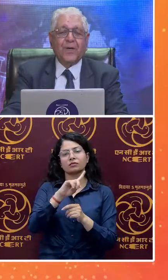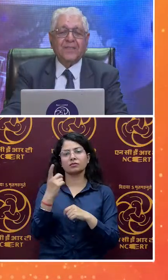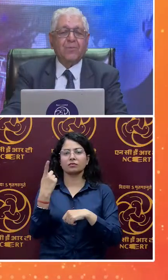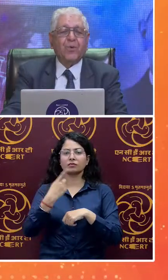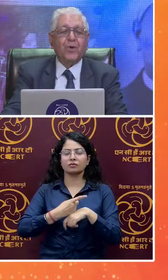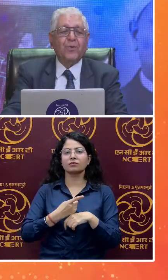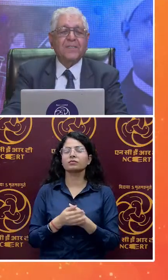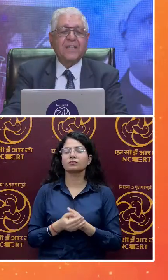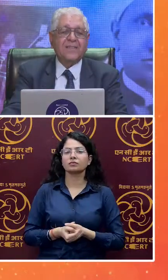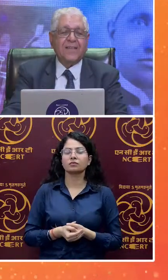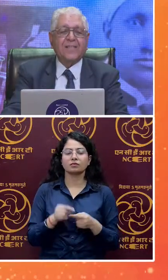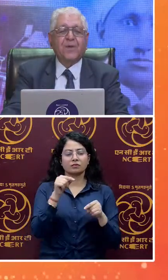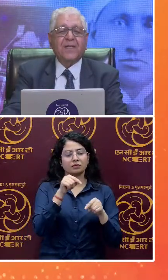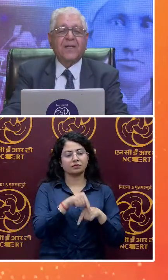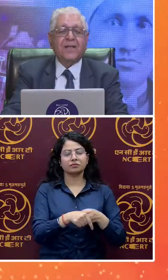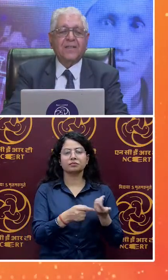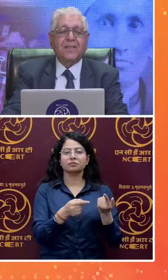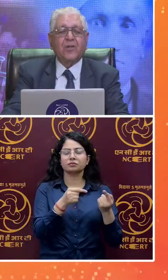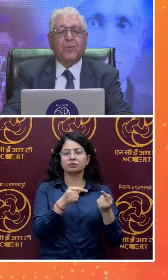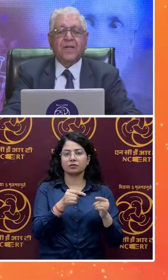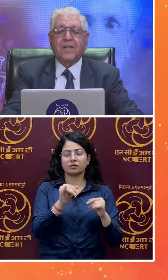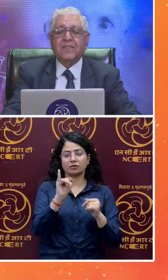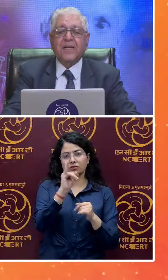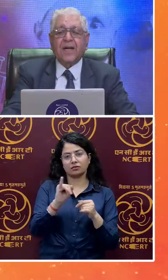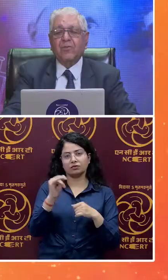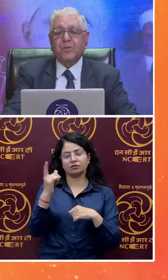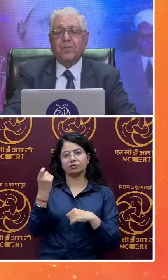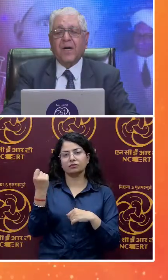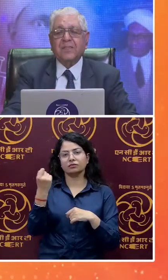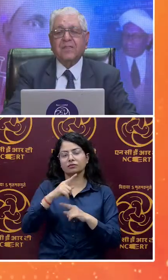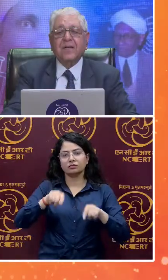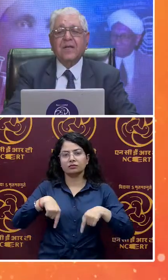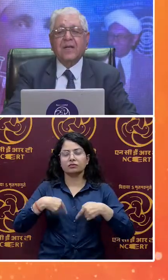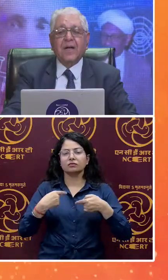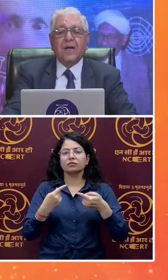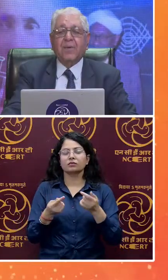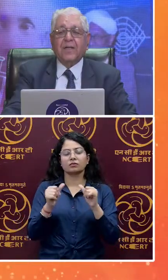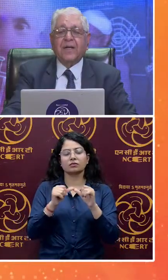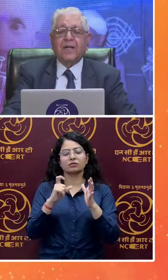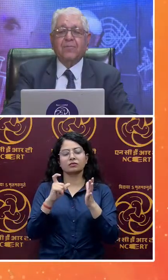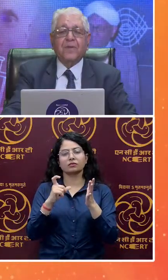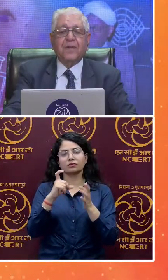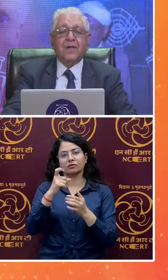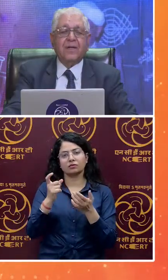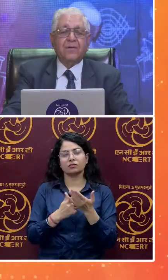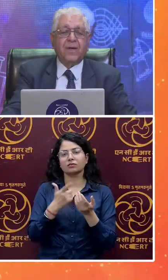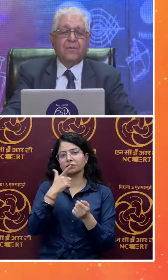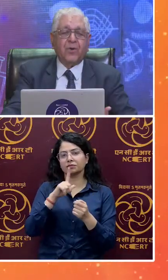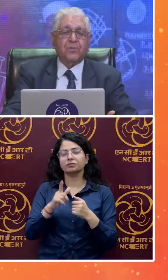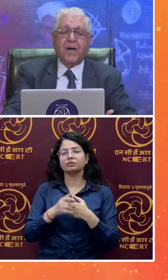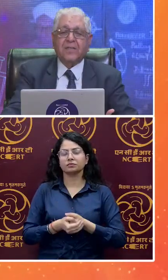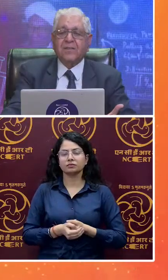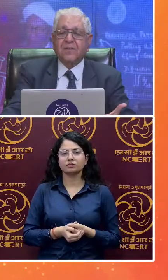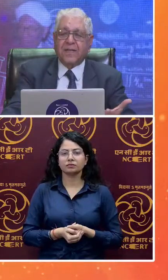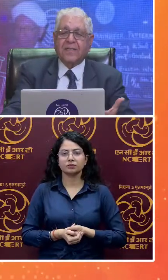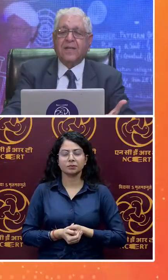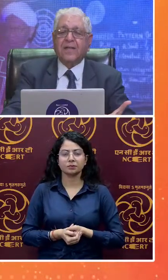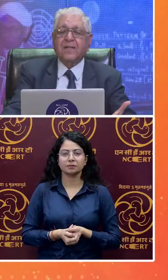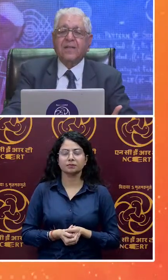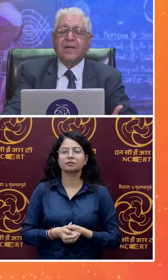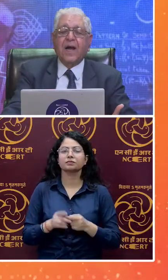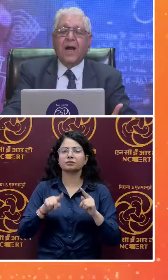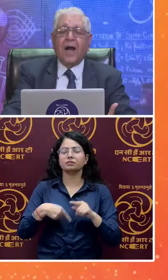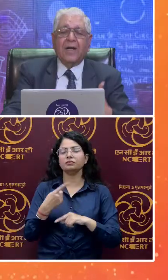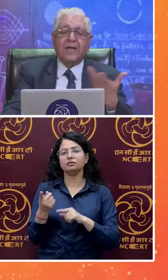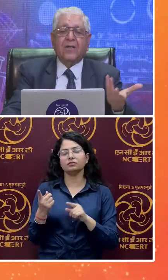So, once the board was there, 6 months later the Atomic Energy Act was passed by the was passed next